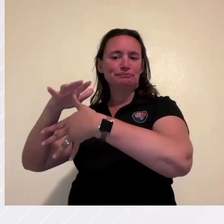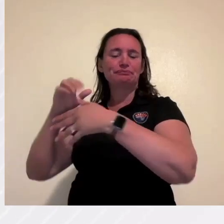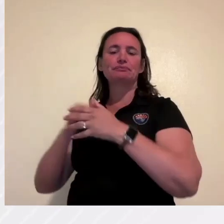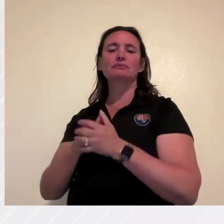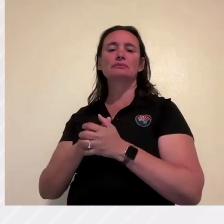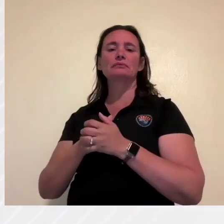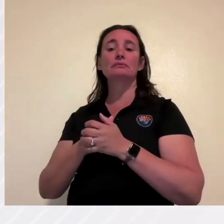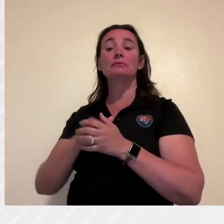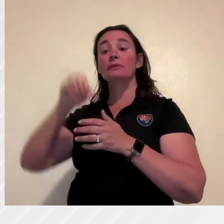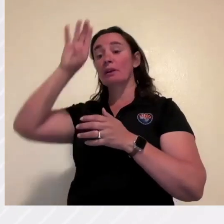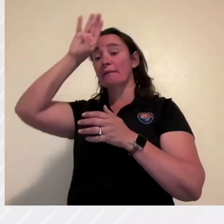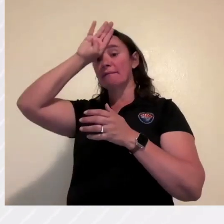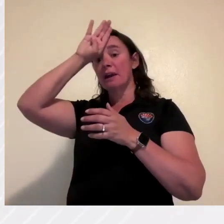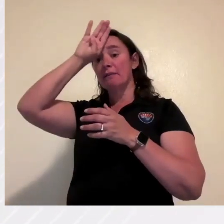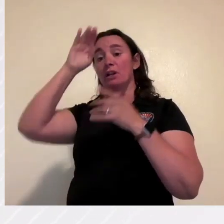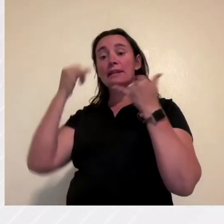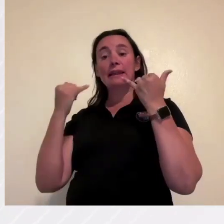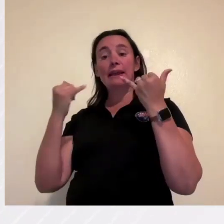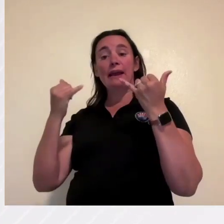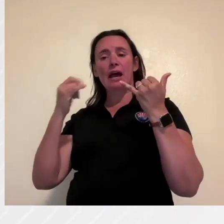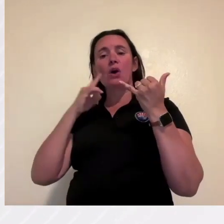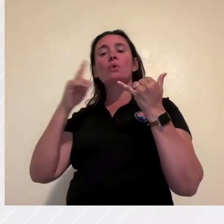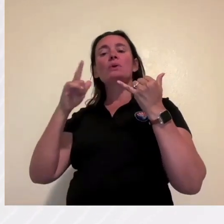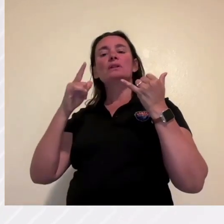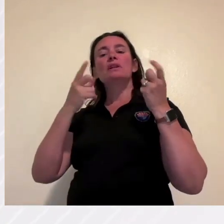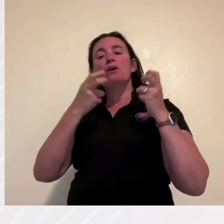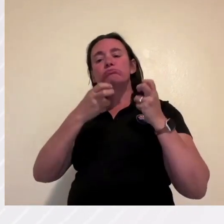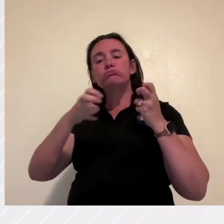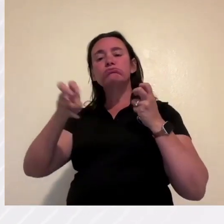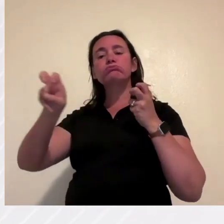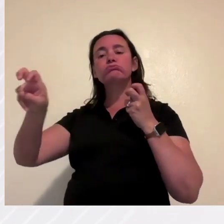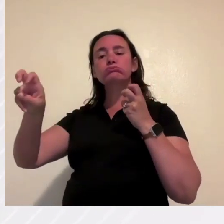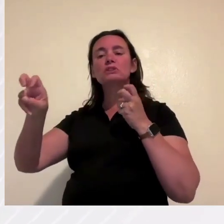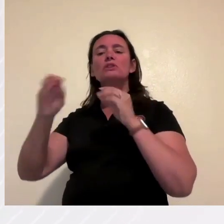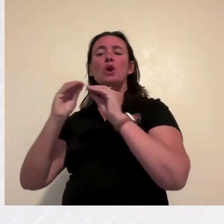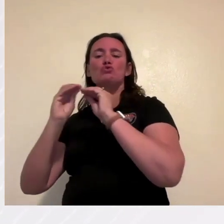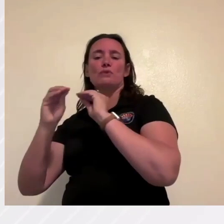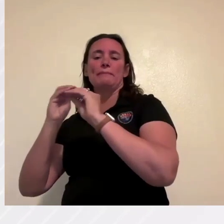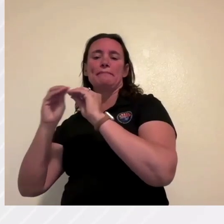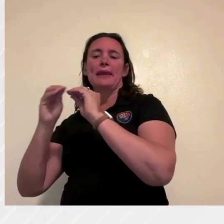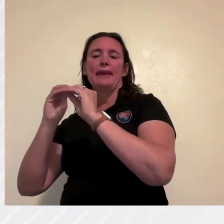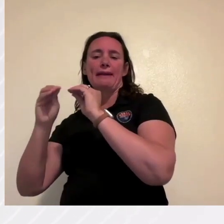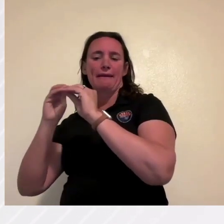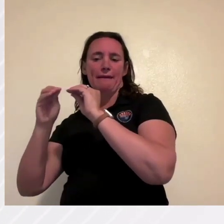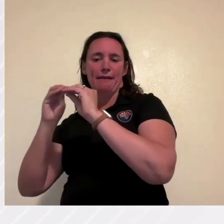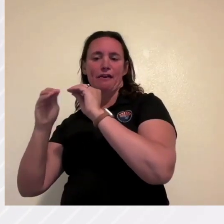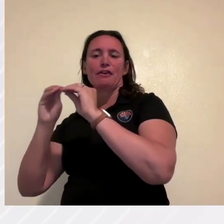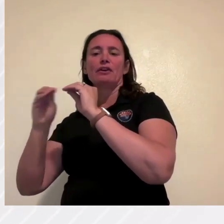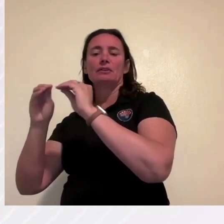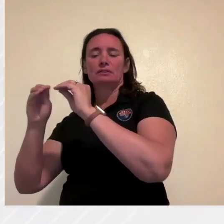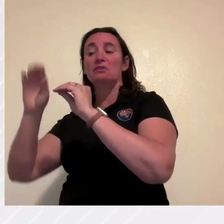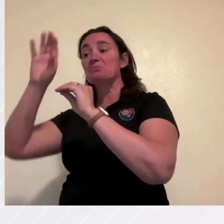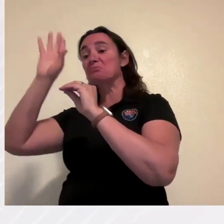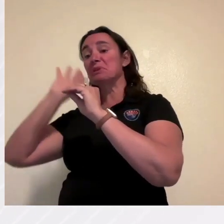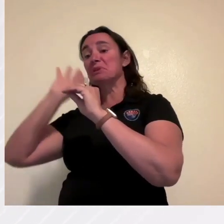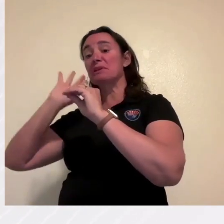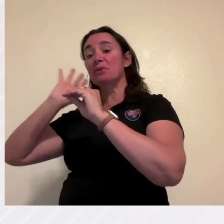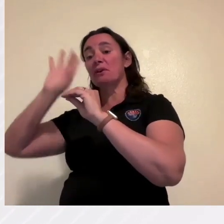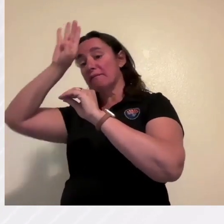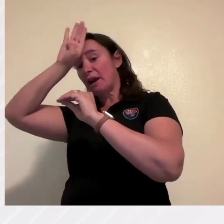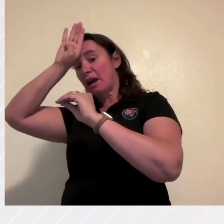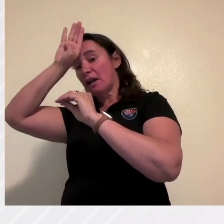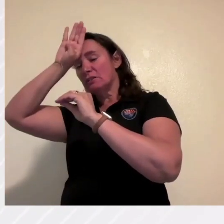a transition of starting to repair some of the dozer line in some of the areas that firefighters went into, and we call that fire